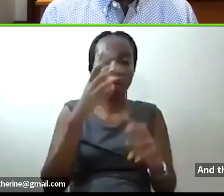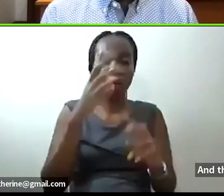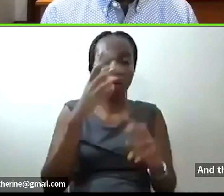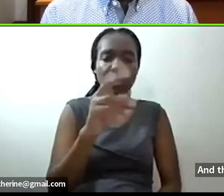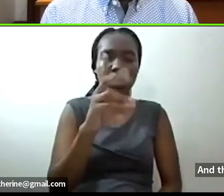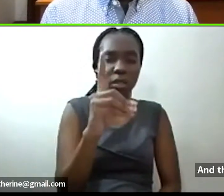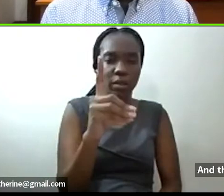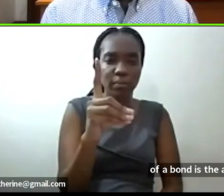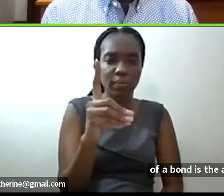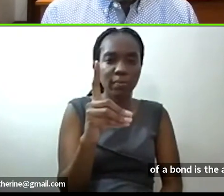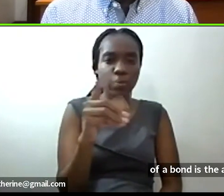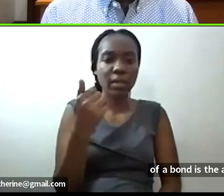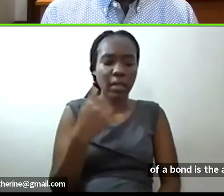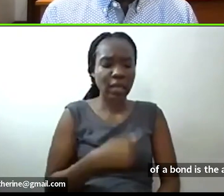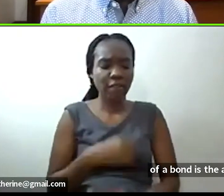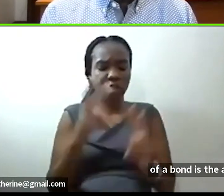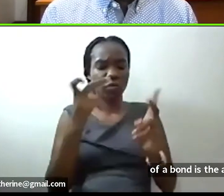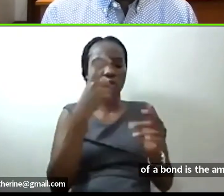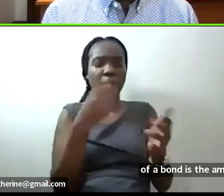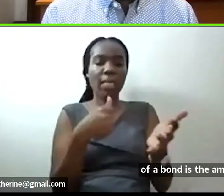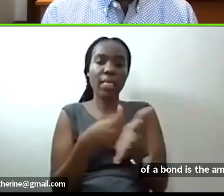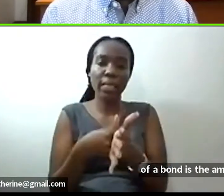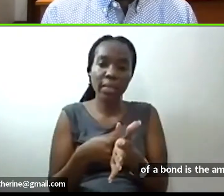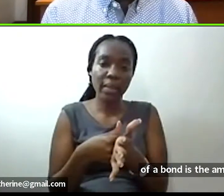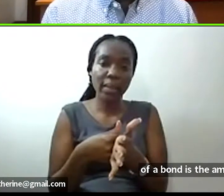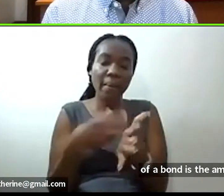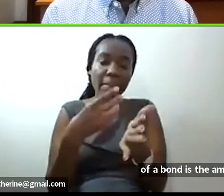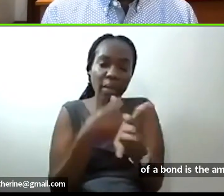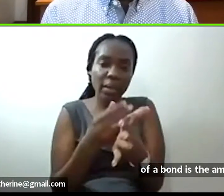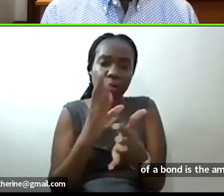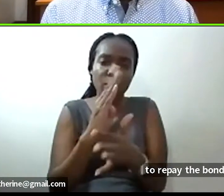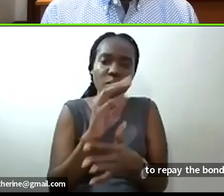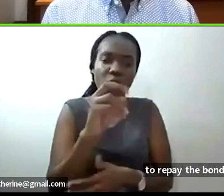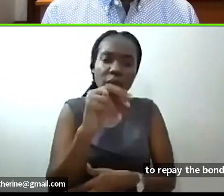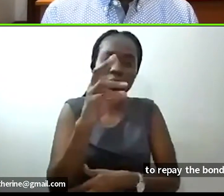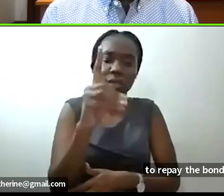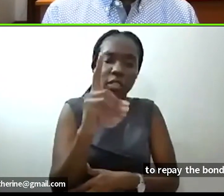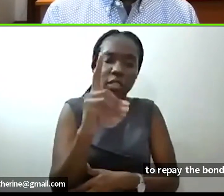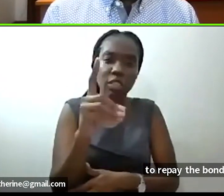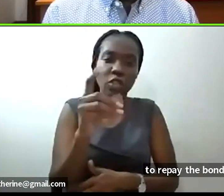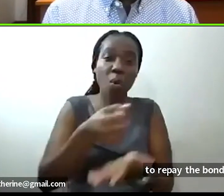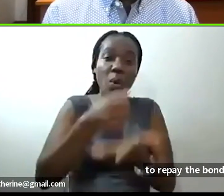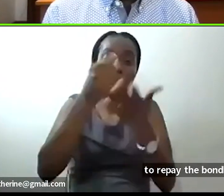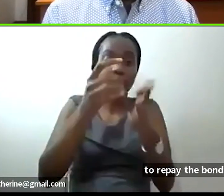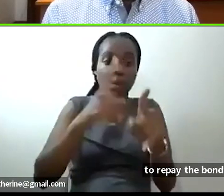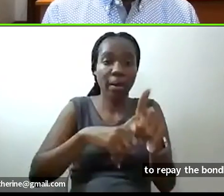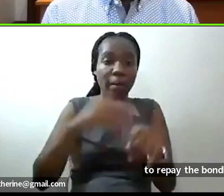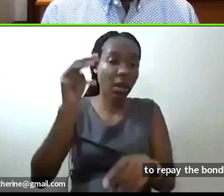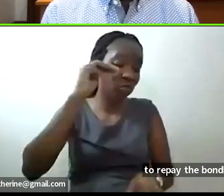agrees to pay to repay the bondholder at all by the maturity date. The amount is also referred to